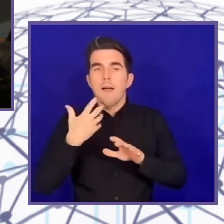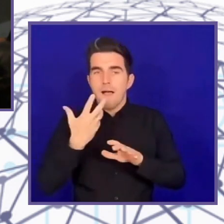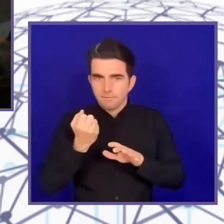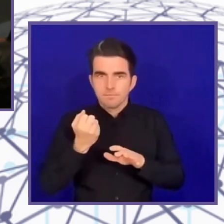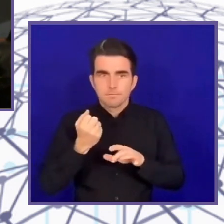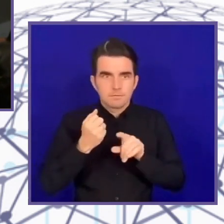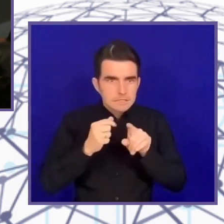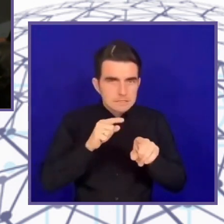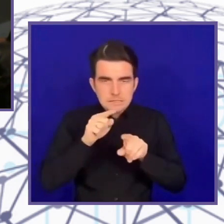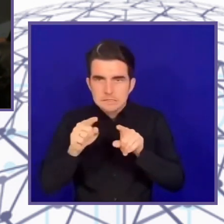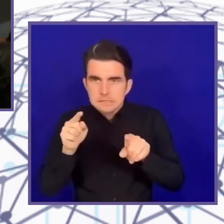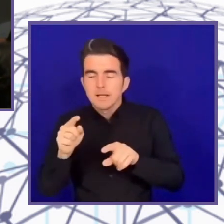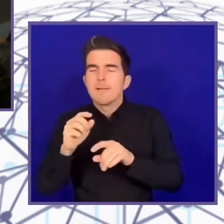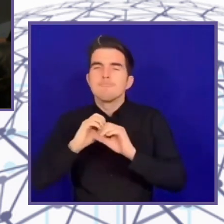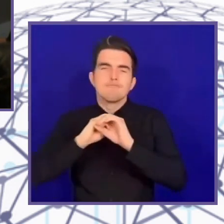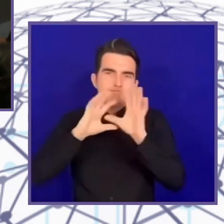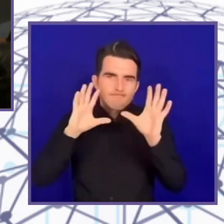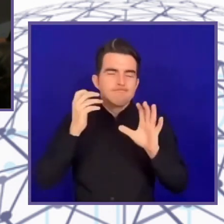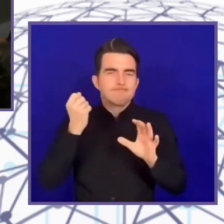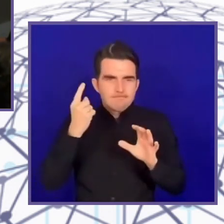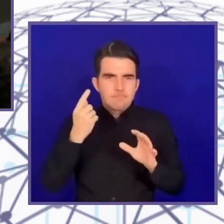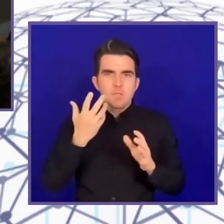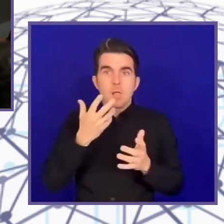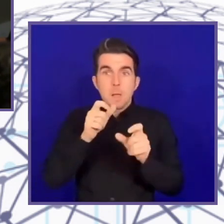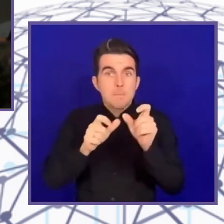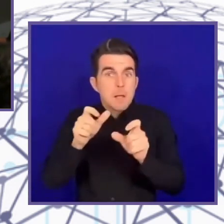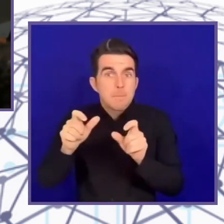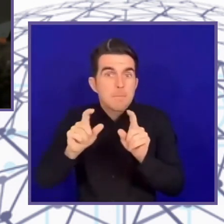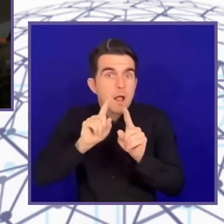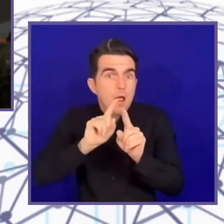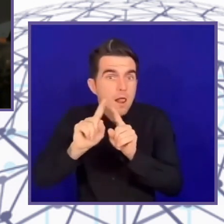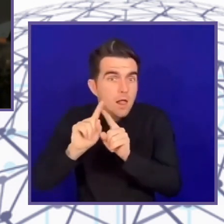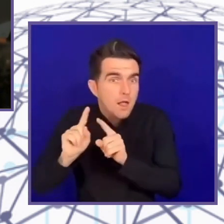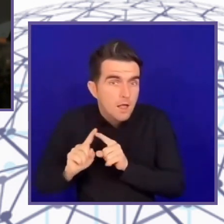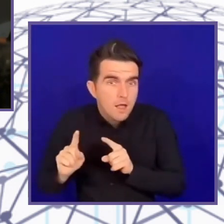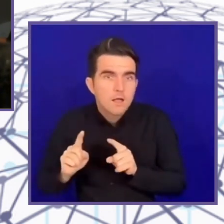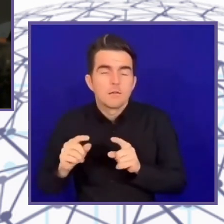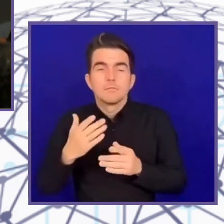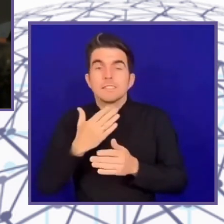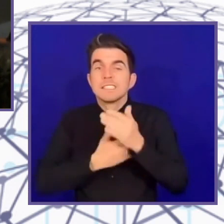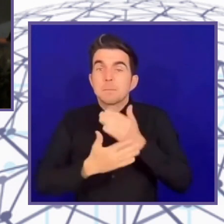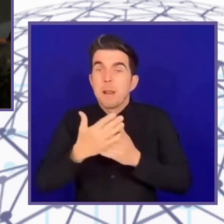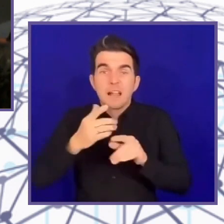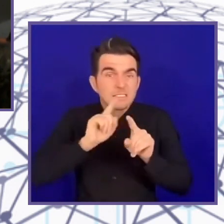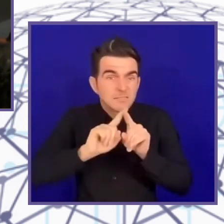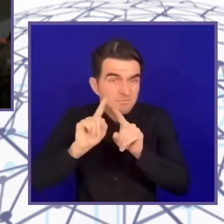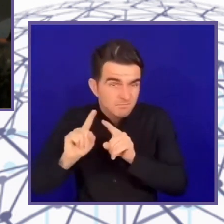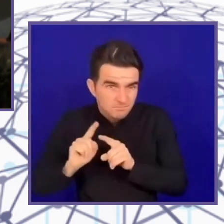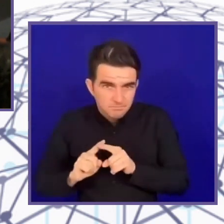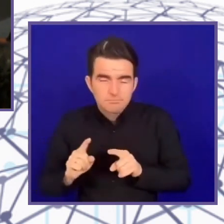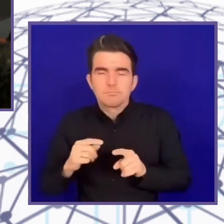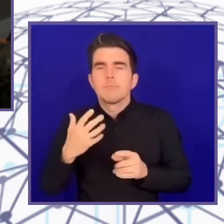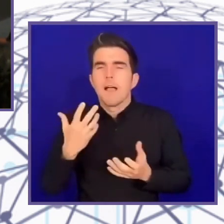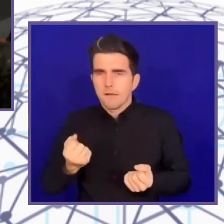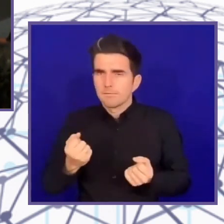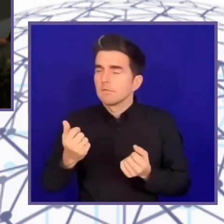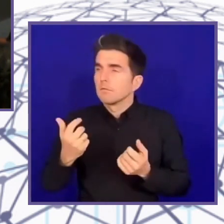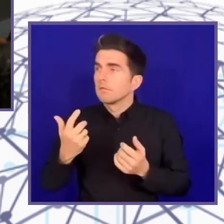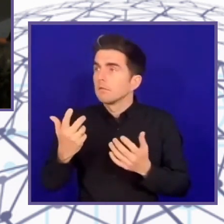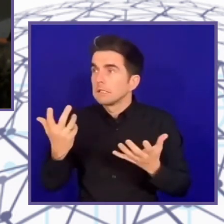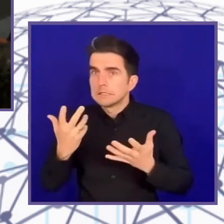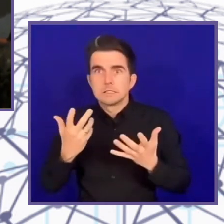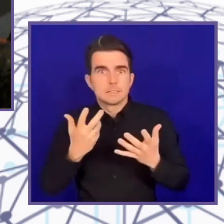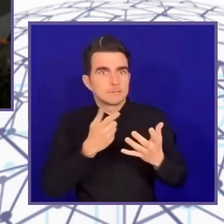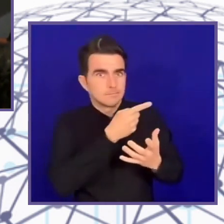humanitarian emergencies need urgent support, especially for this AT product that we are talking